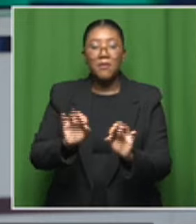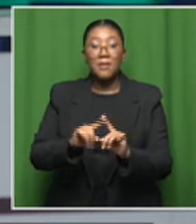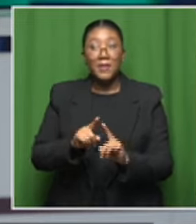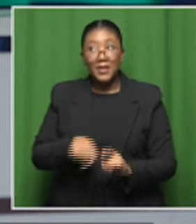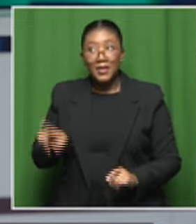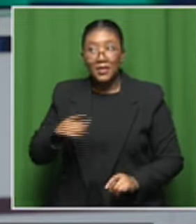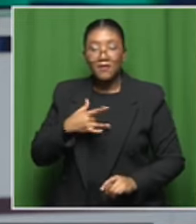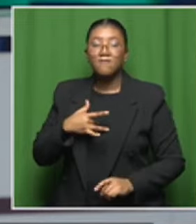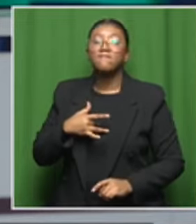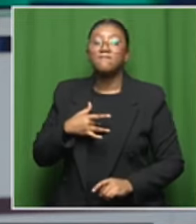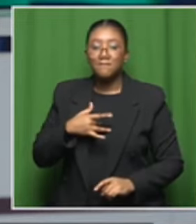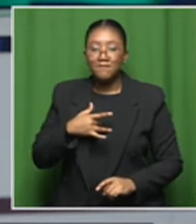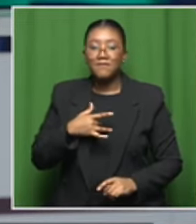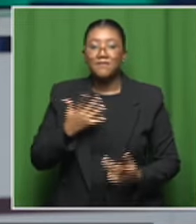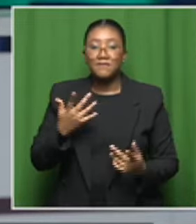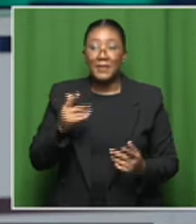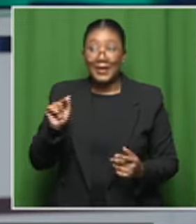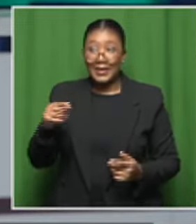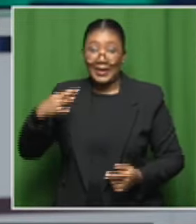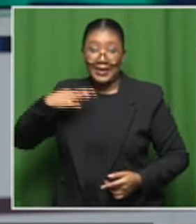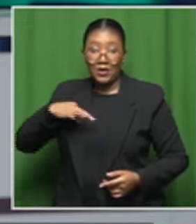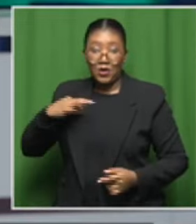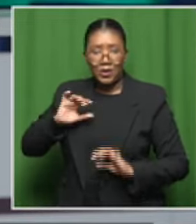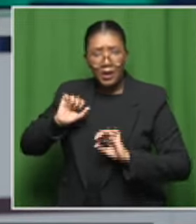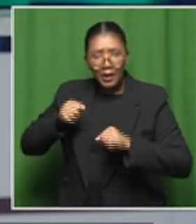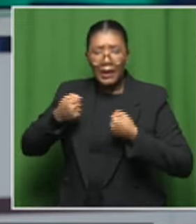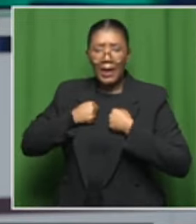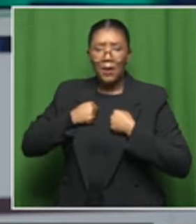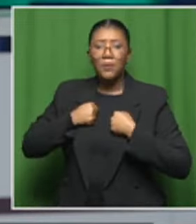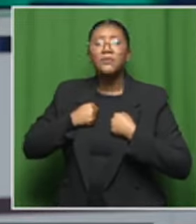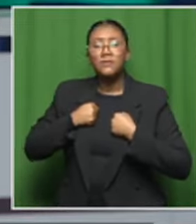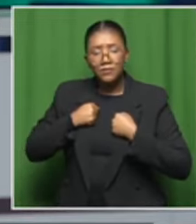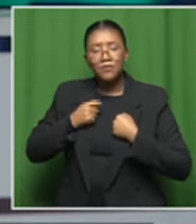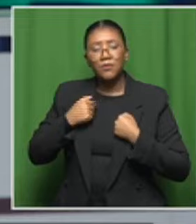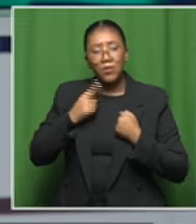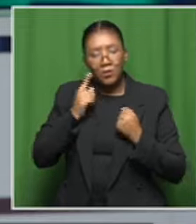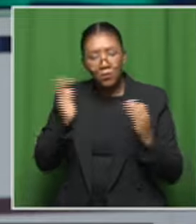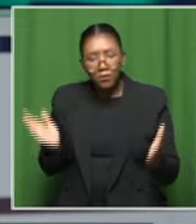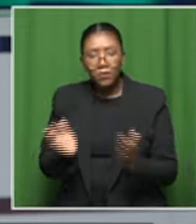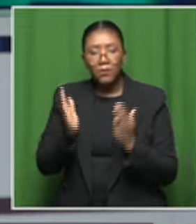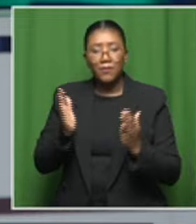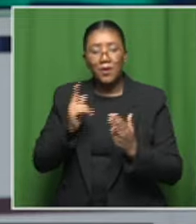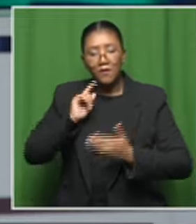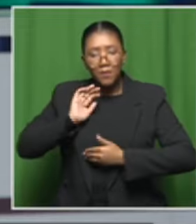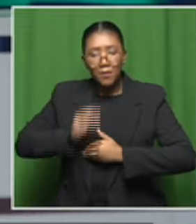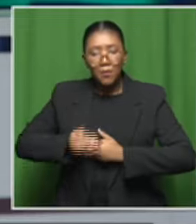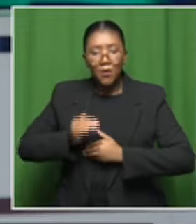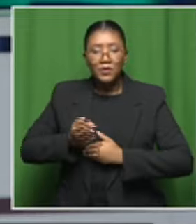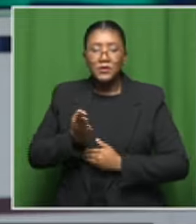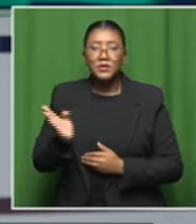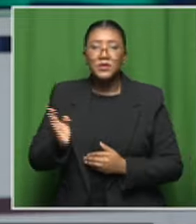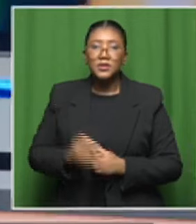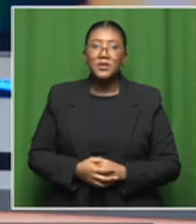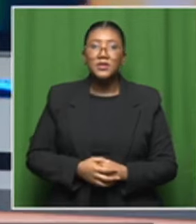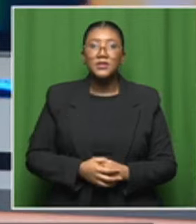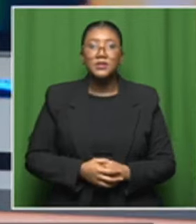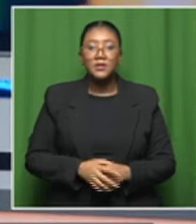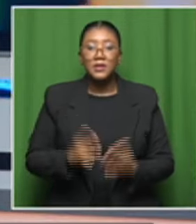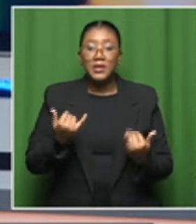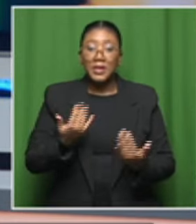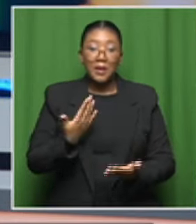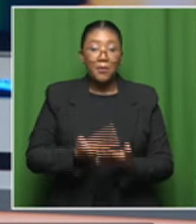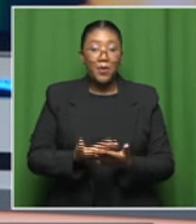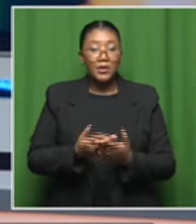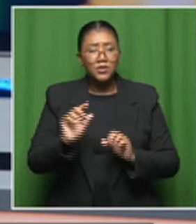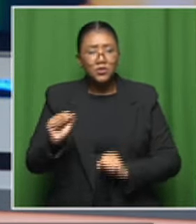saying, if these girls are ours, we're going to try and do everything to protect them. What are the practical structures in place when you say